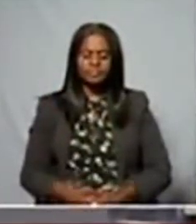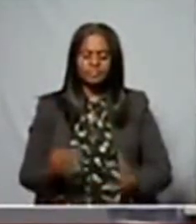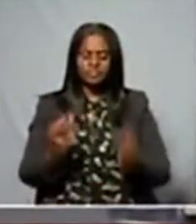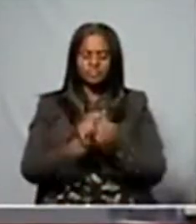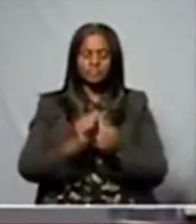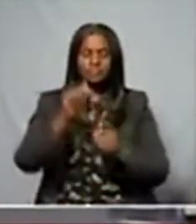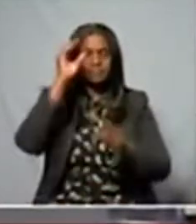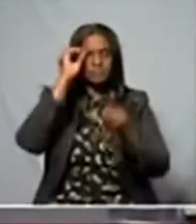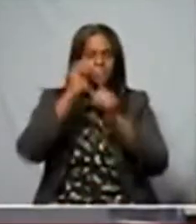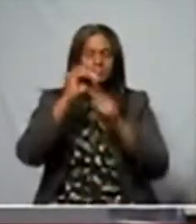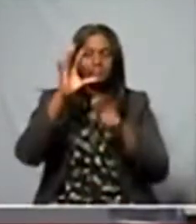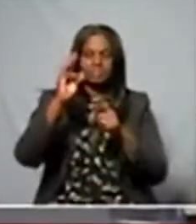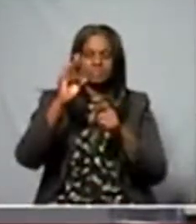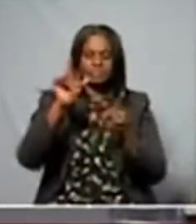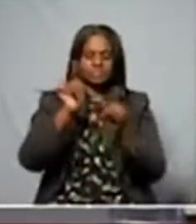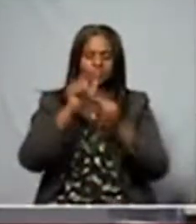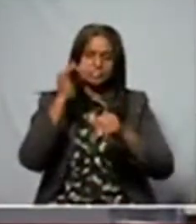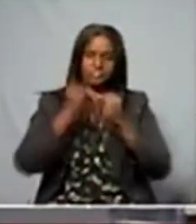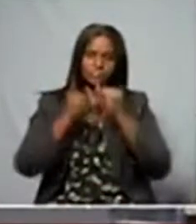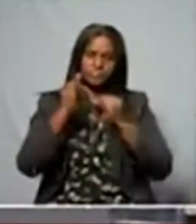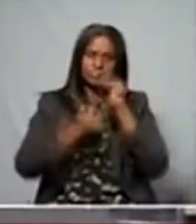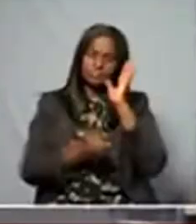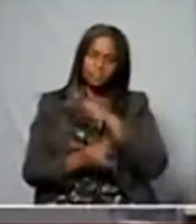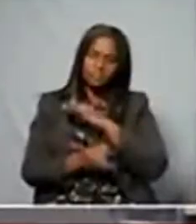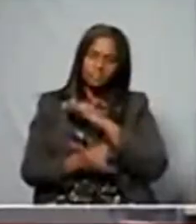7. And then conclusion.